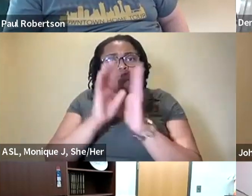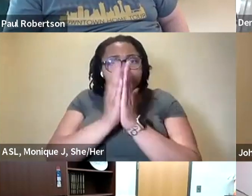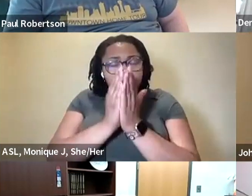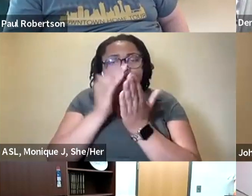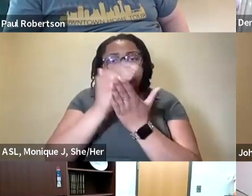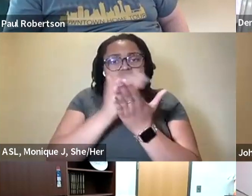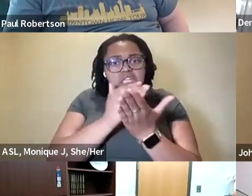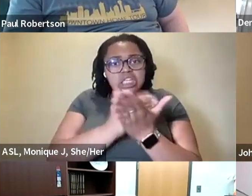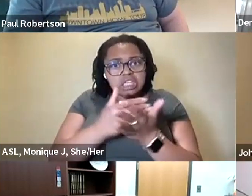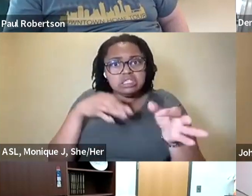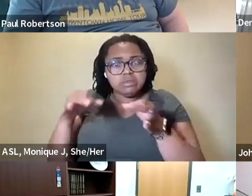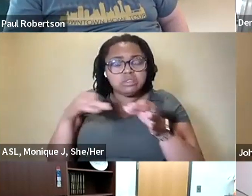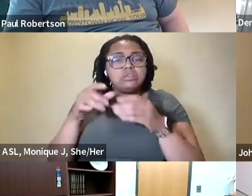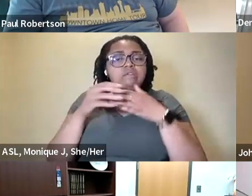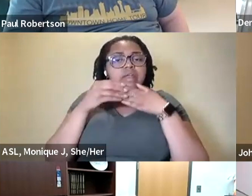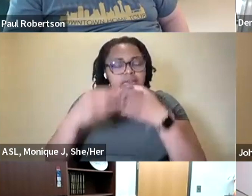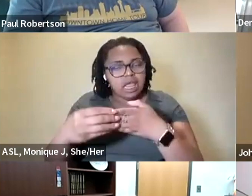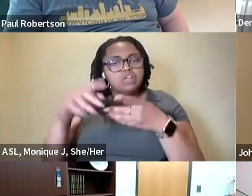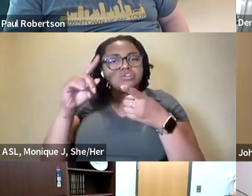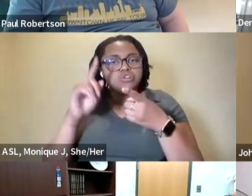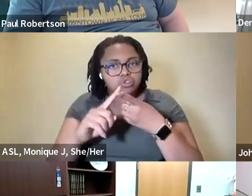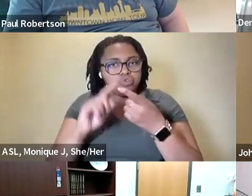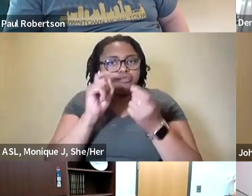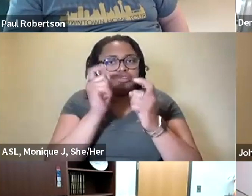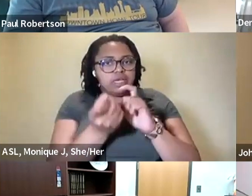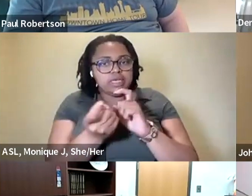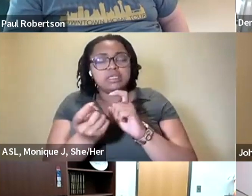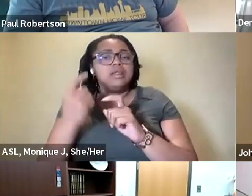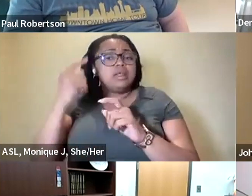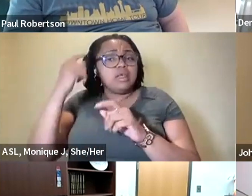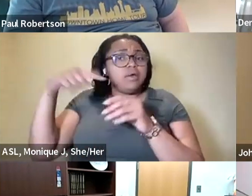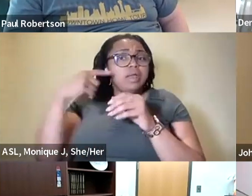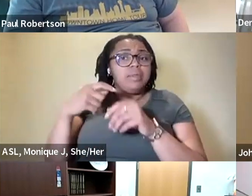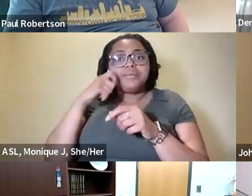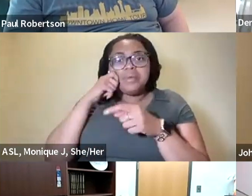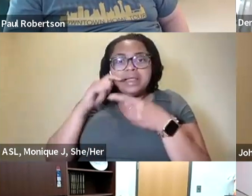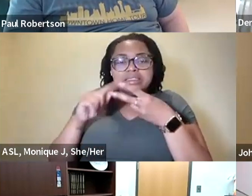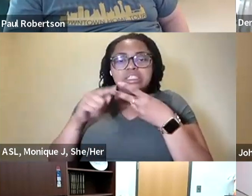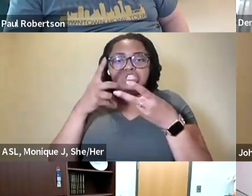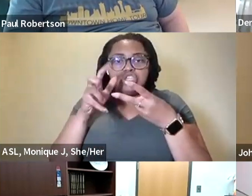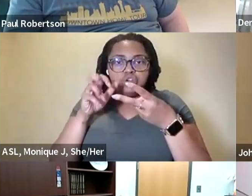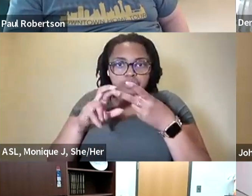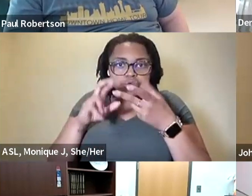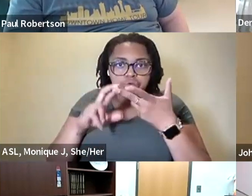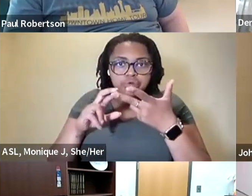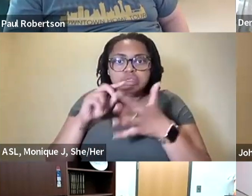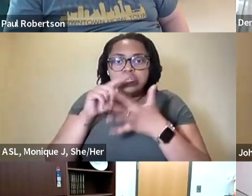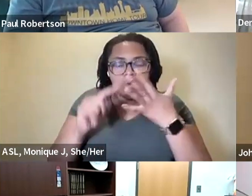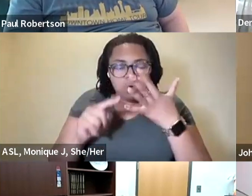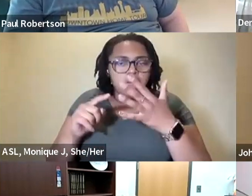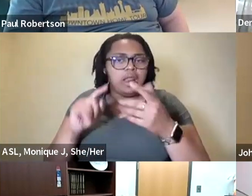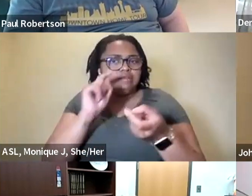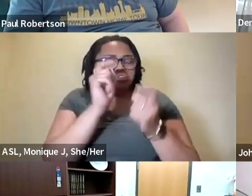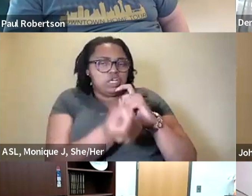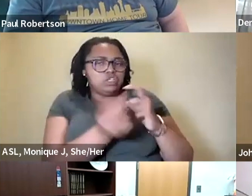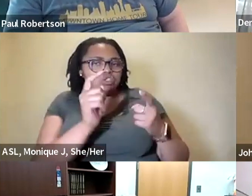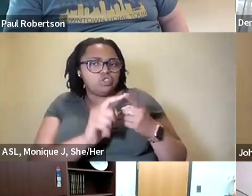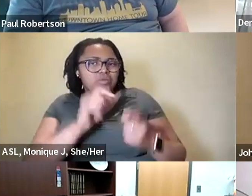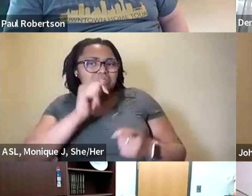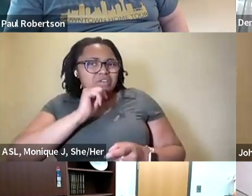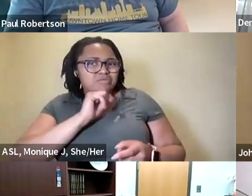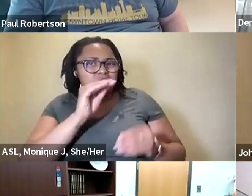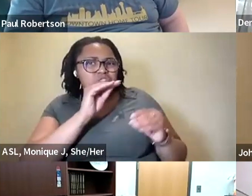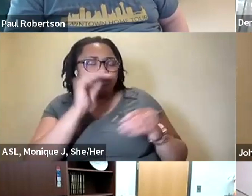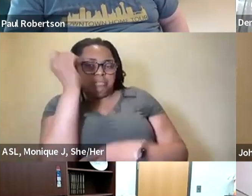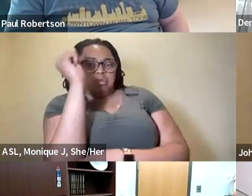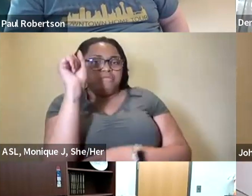and gender, you know, very quickly translated into the suffrage movement and the civil rights movement. And I